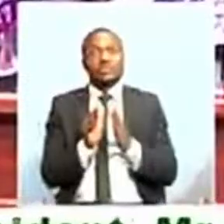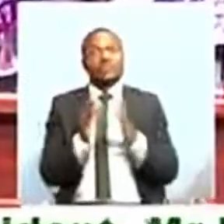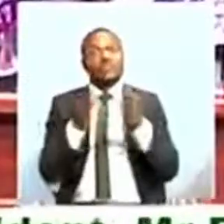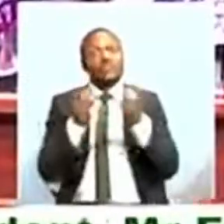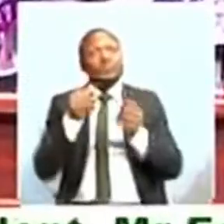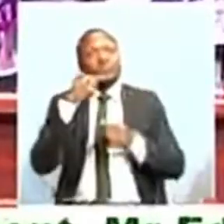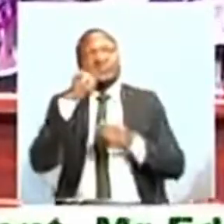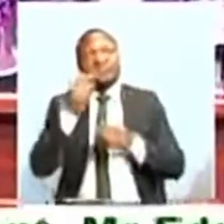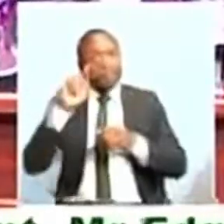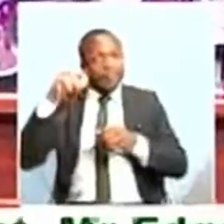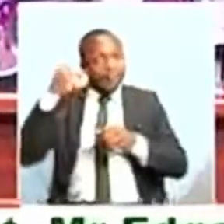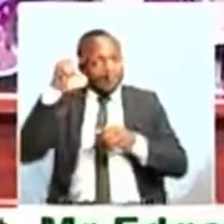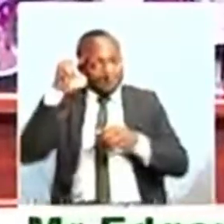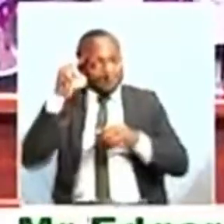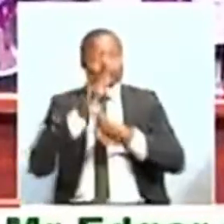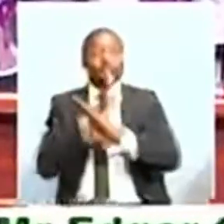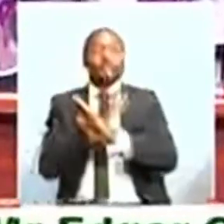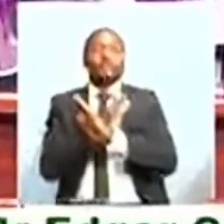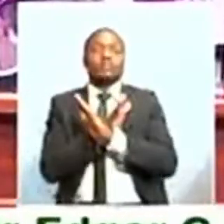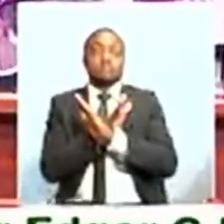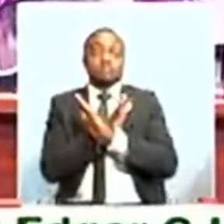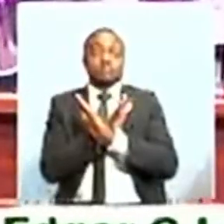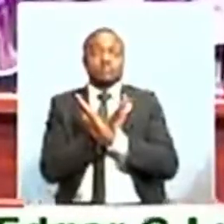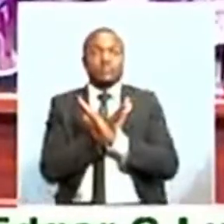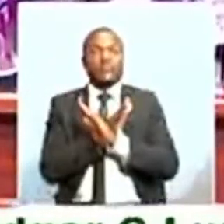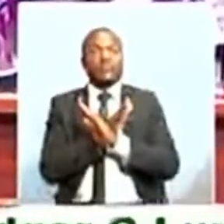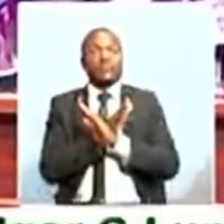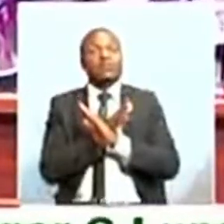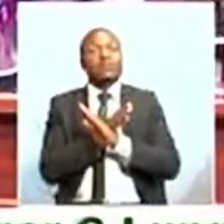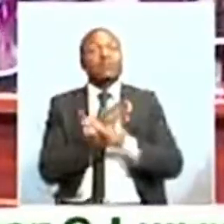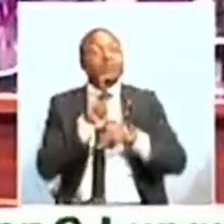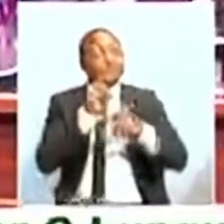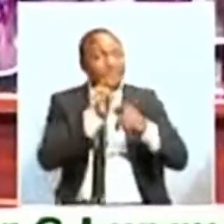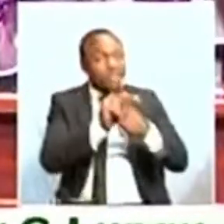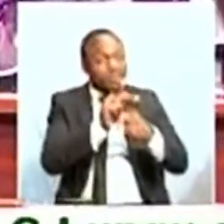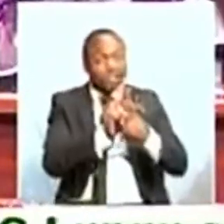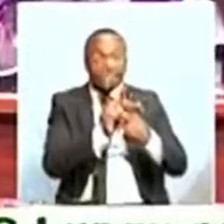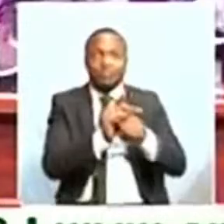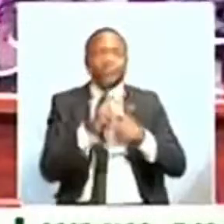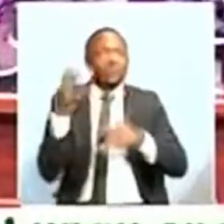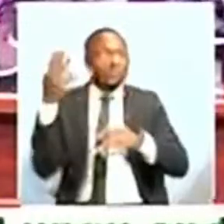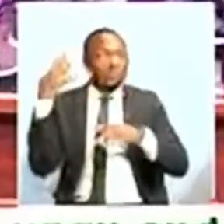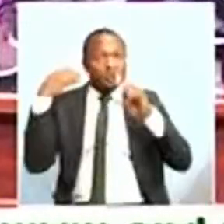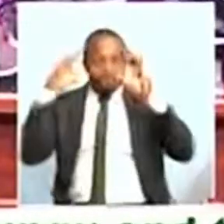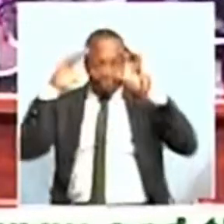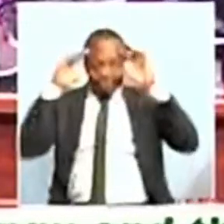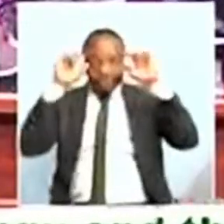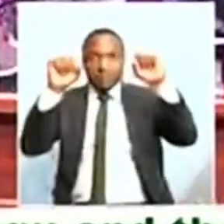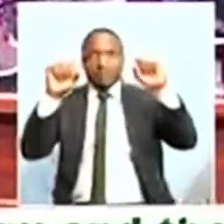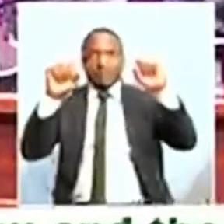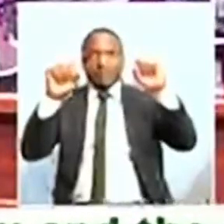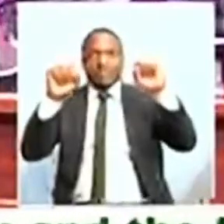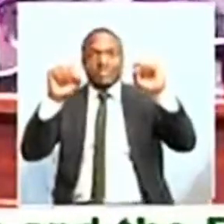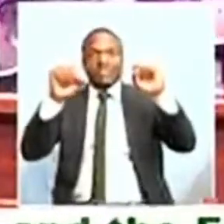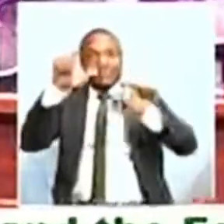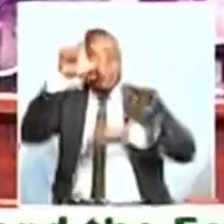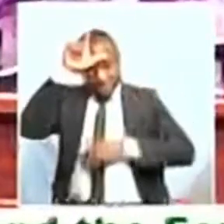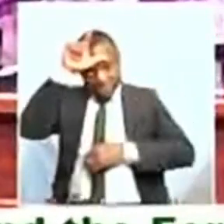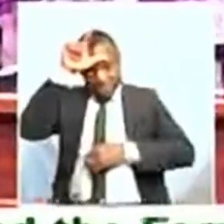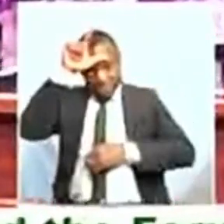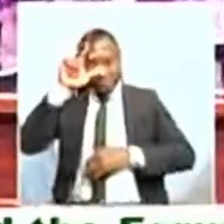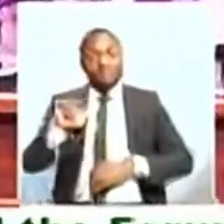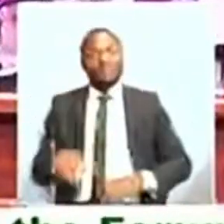to state that the government of the Republic of Zambia has been looking after the former President, Mr. Edgar Chagwa Lungu.